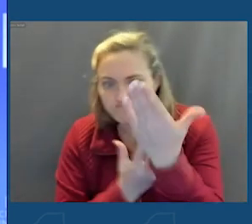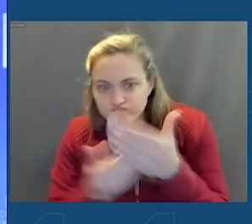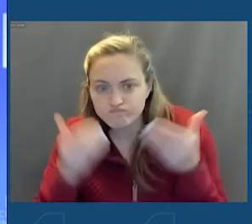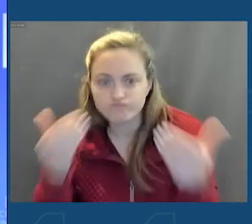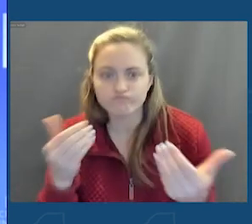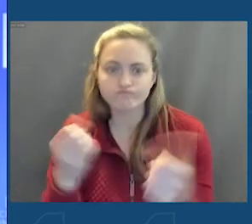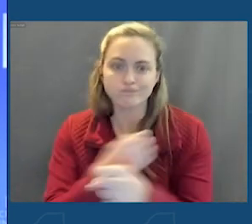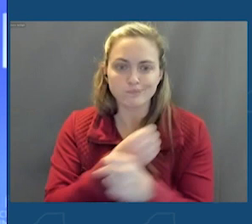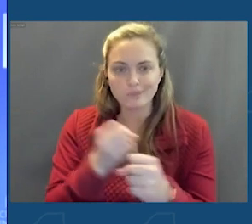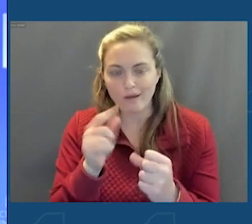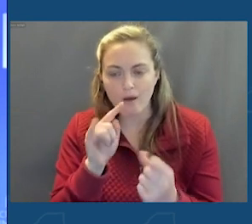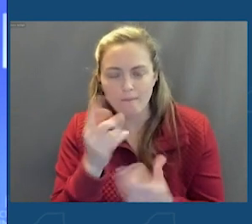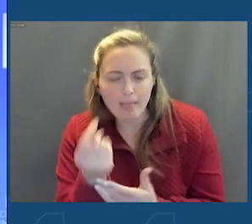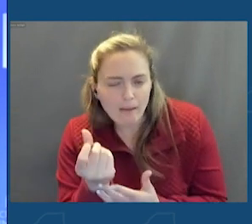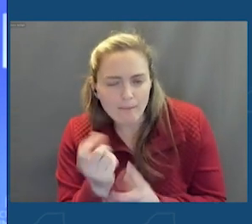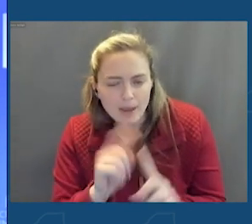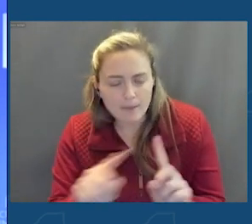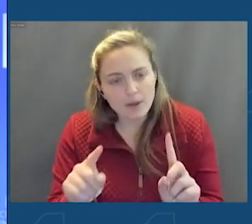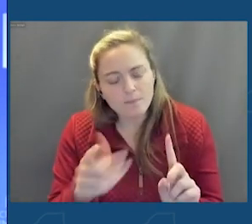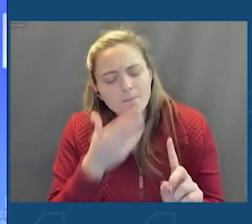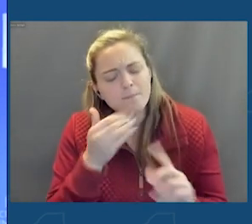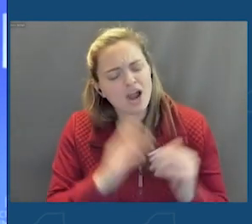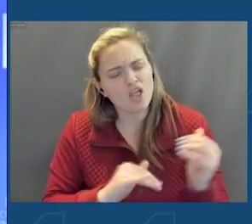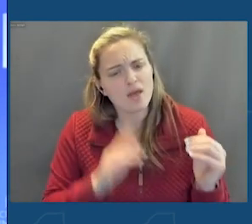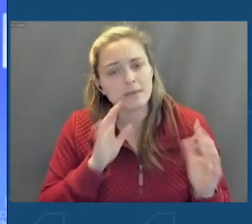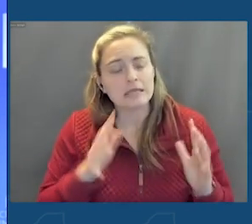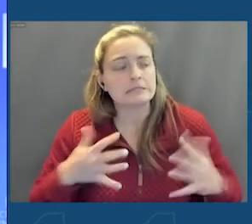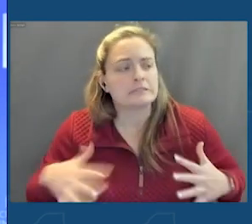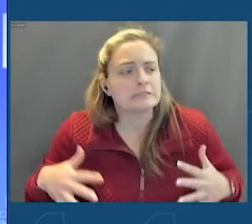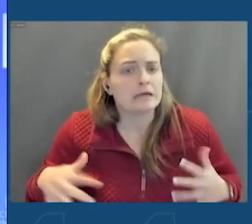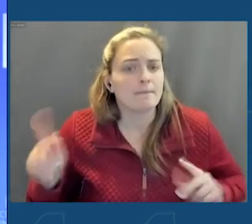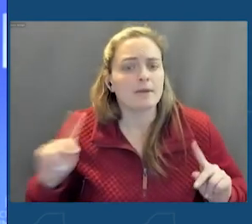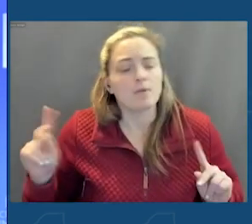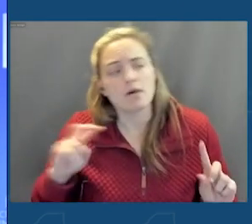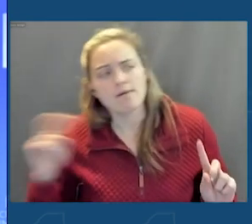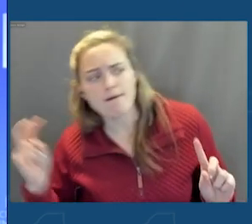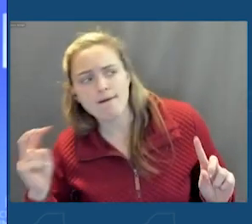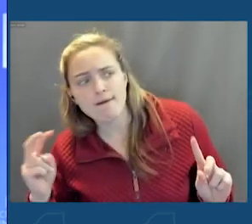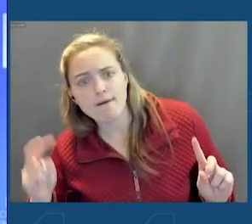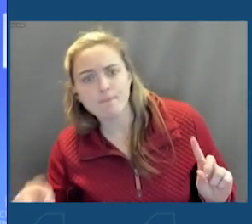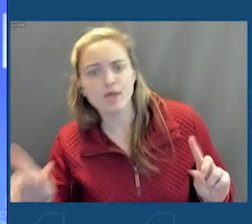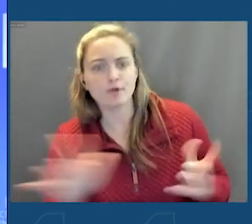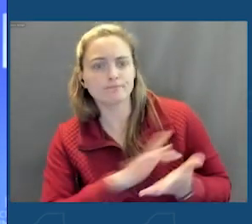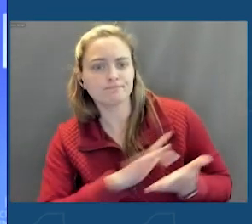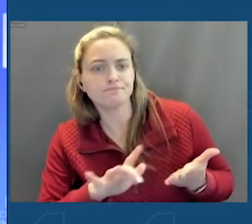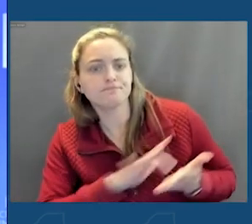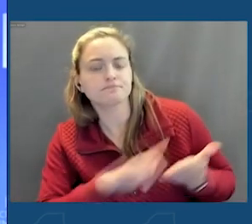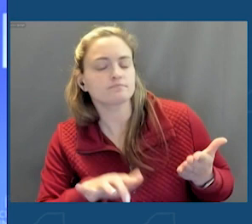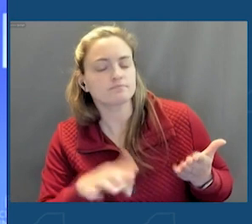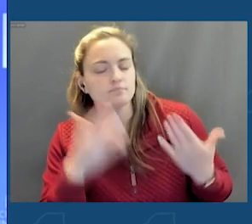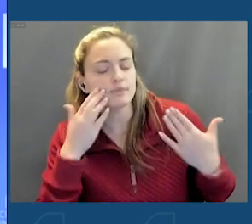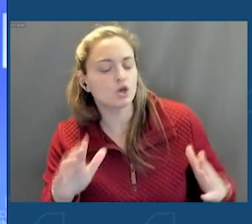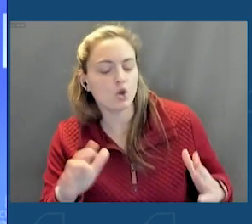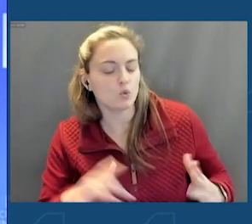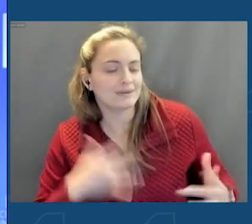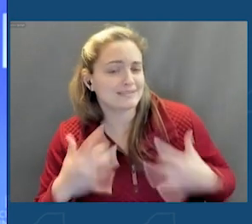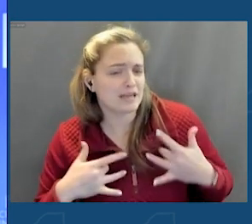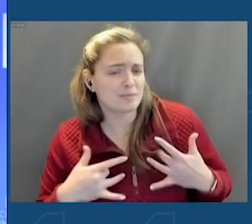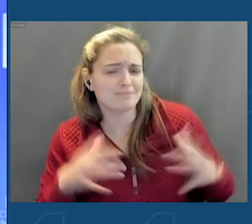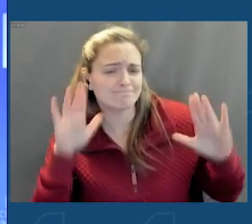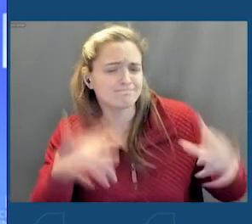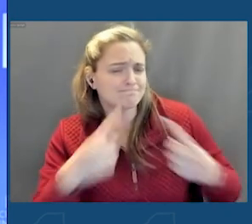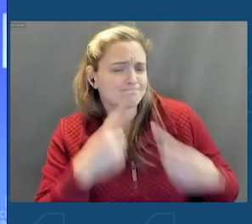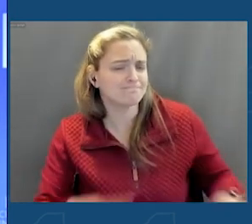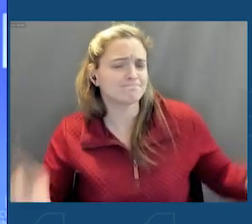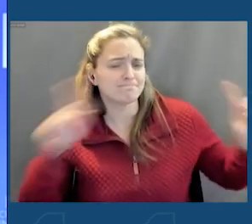bit, but it's far better than being those timid souls on the side, the critics on the side, who don't know the glories and the great enthusiasms of being in the